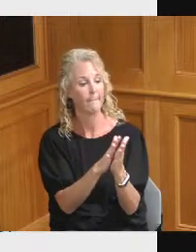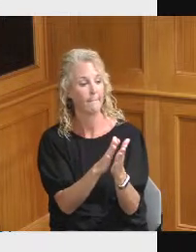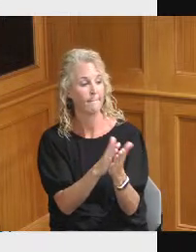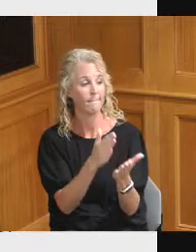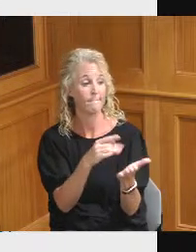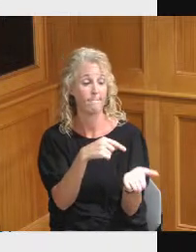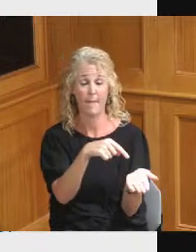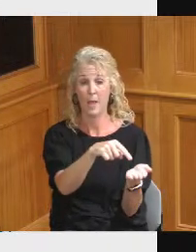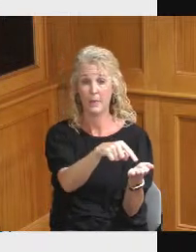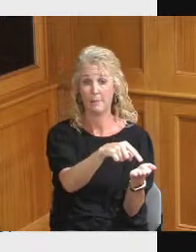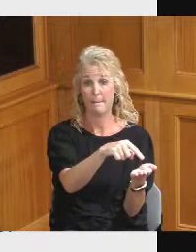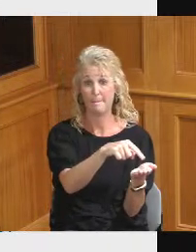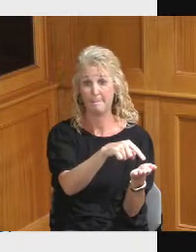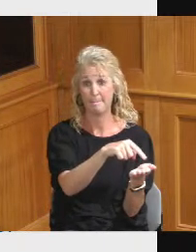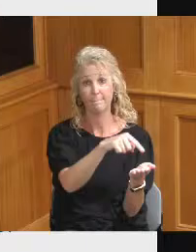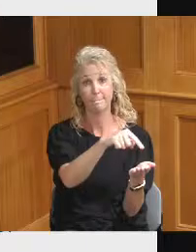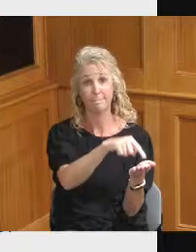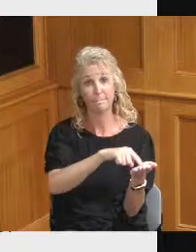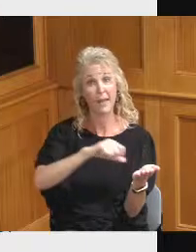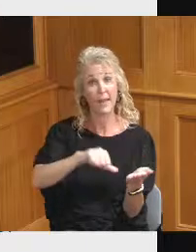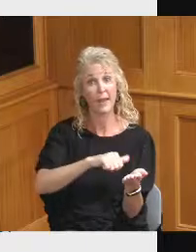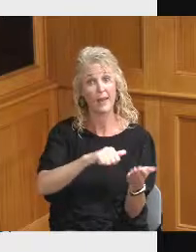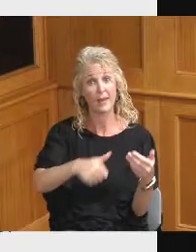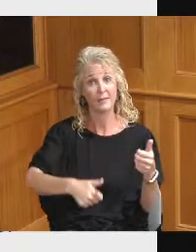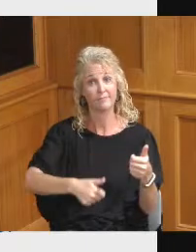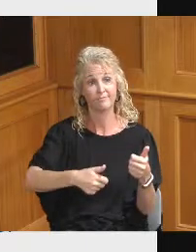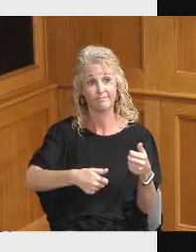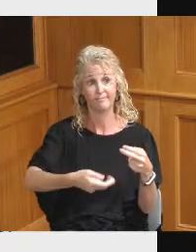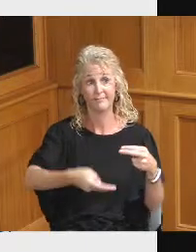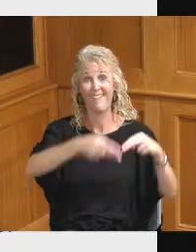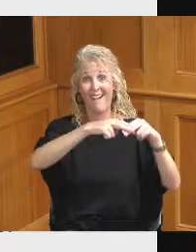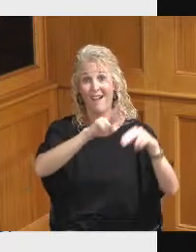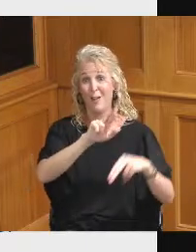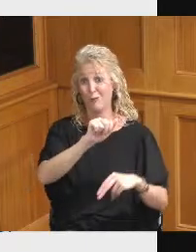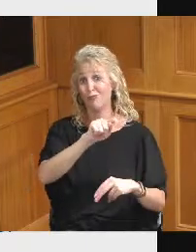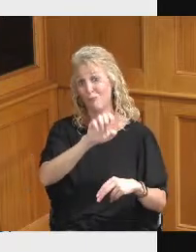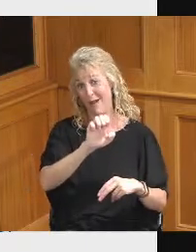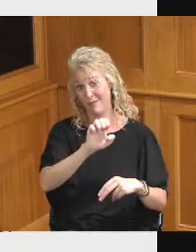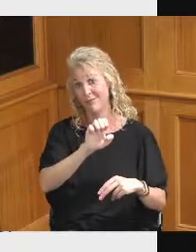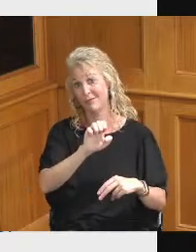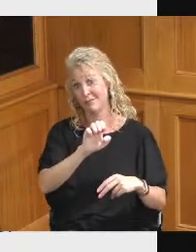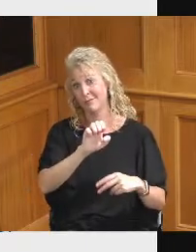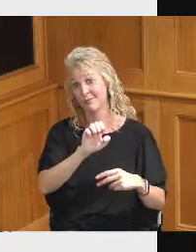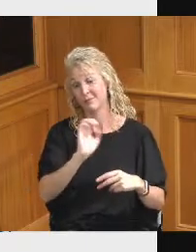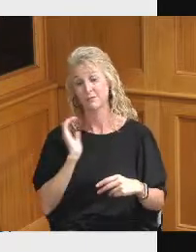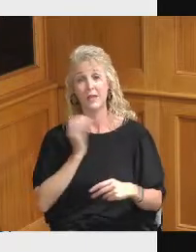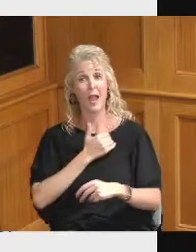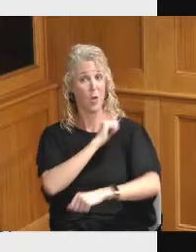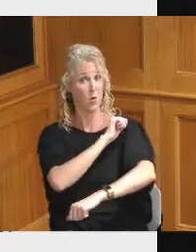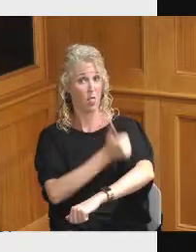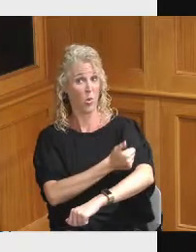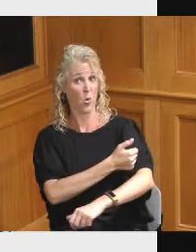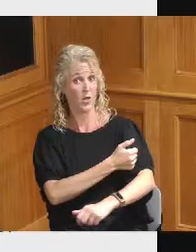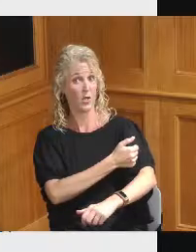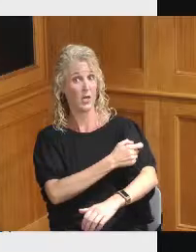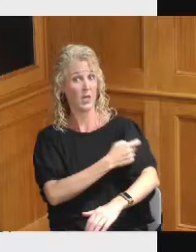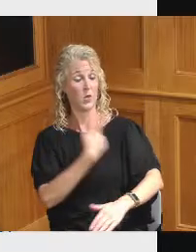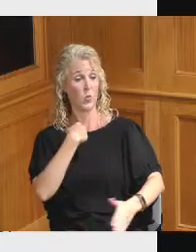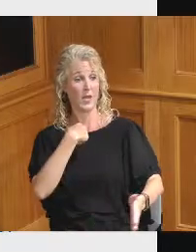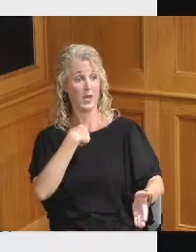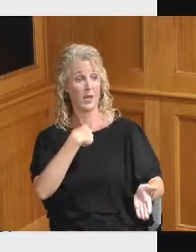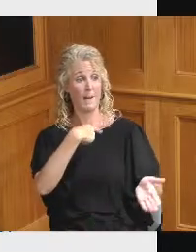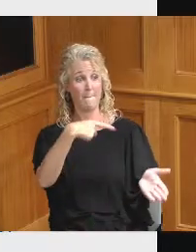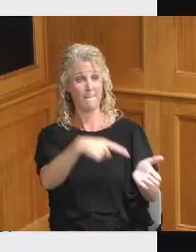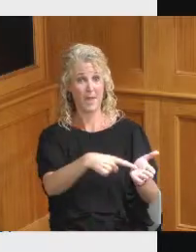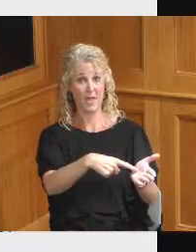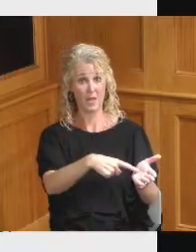paying additional rates based on the volume that they send us. Our authority is to charge for water that people send to us